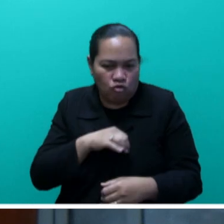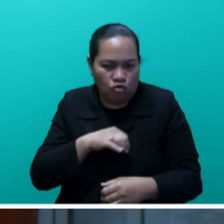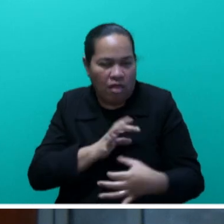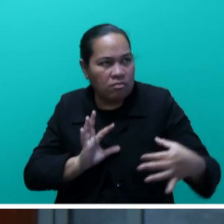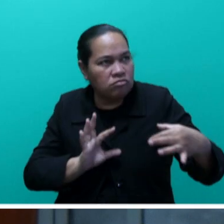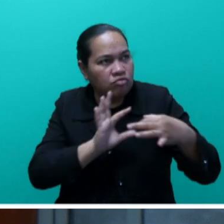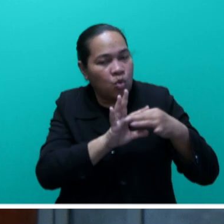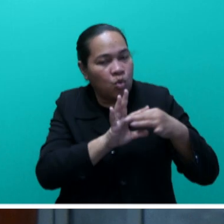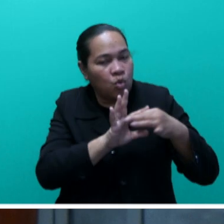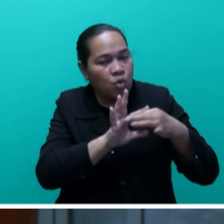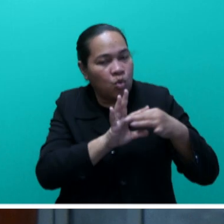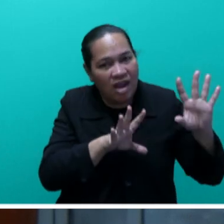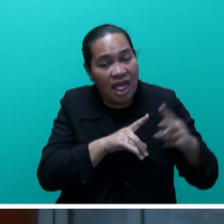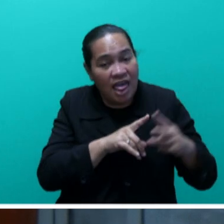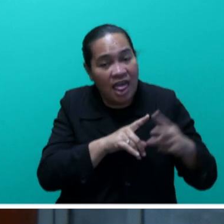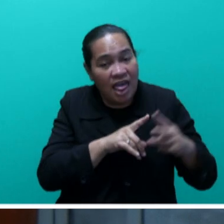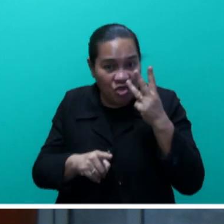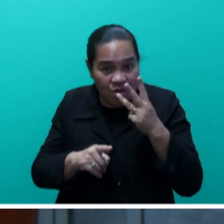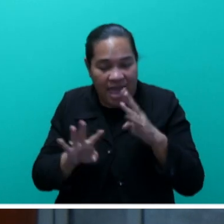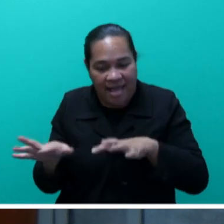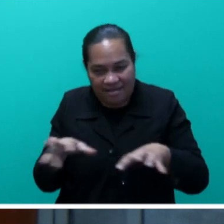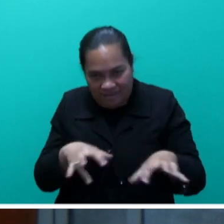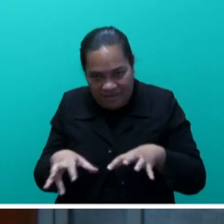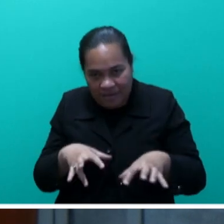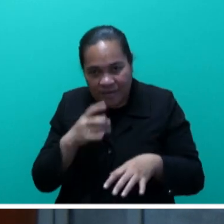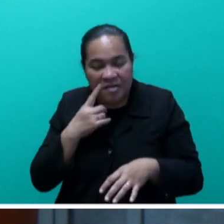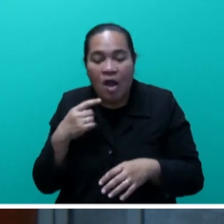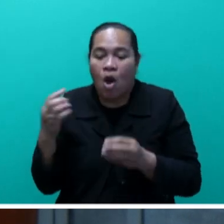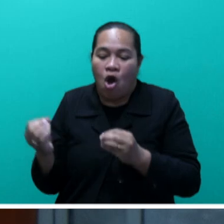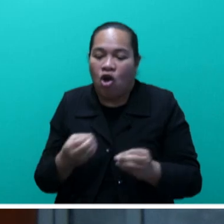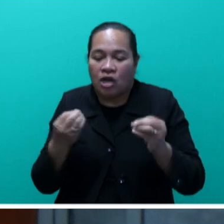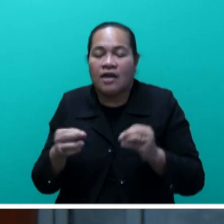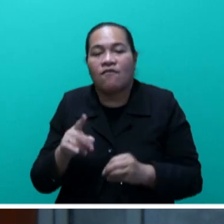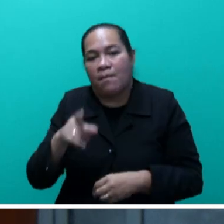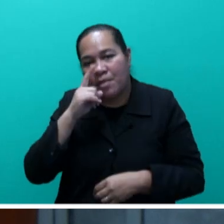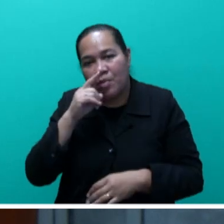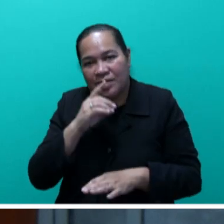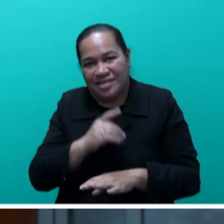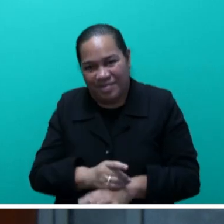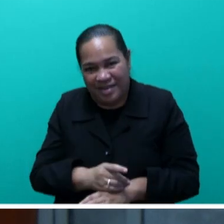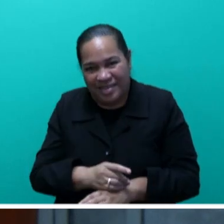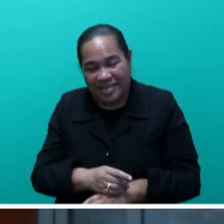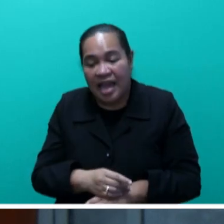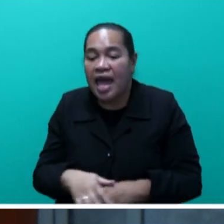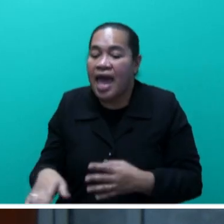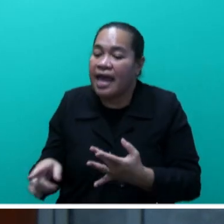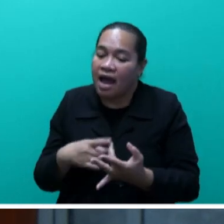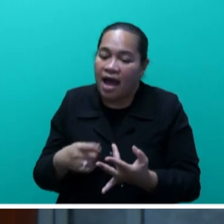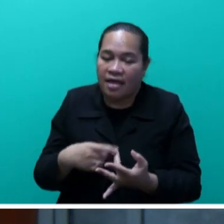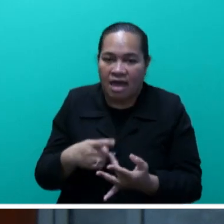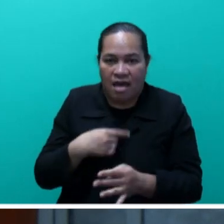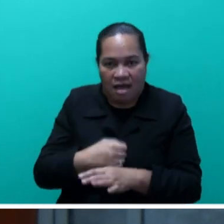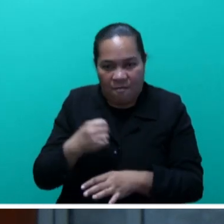Australia on pre-agreed activities with organizations for persons with disabilities and relevant government ministries in